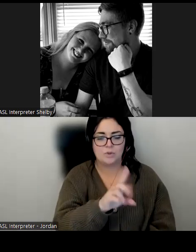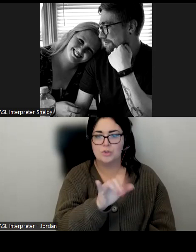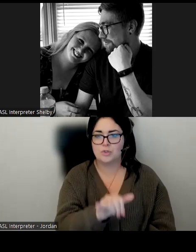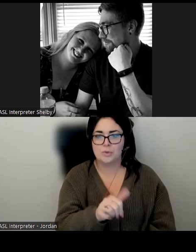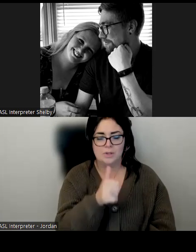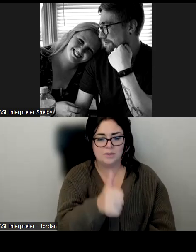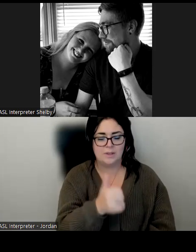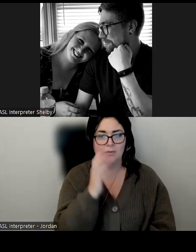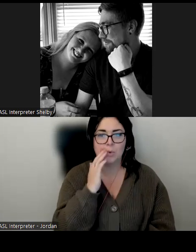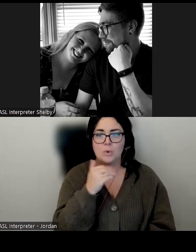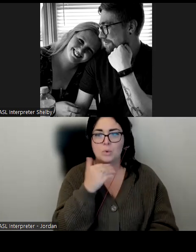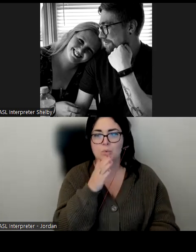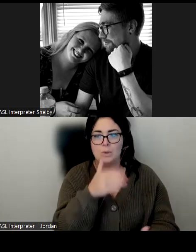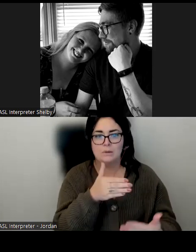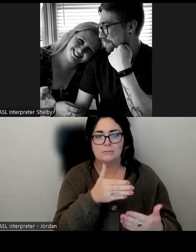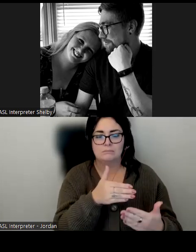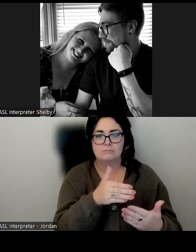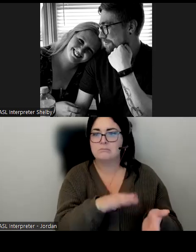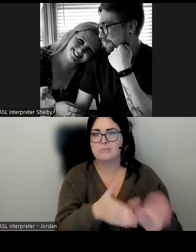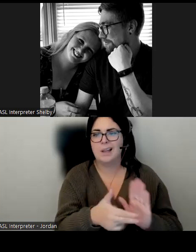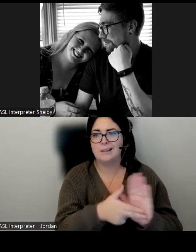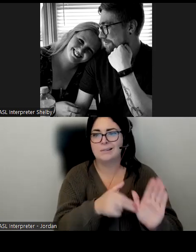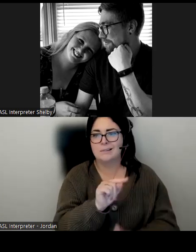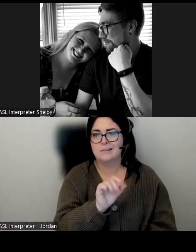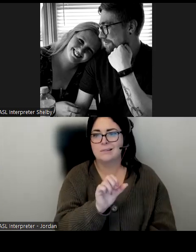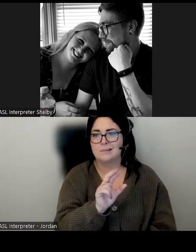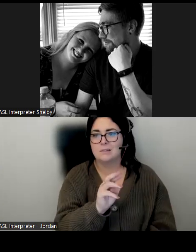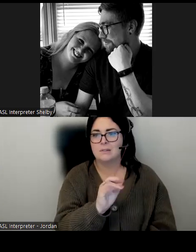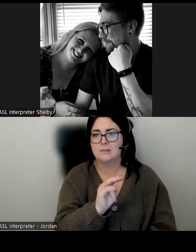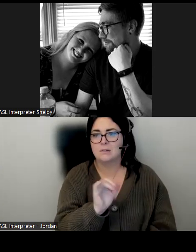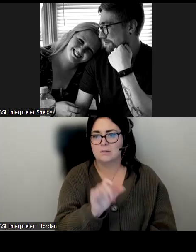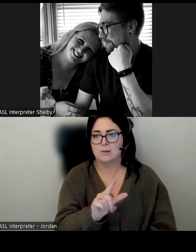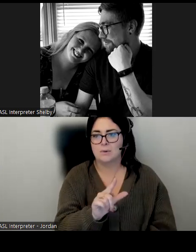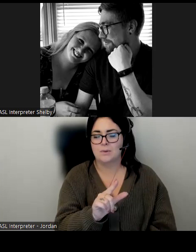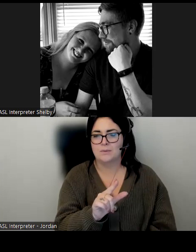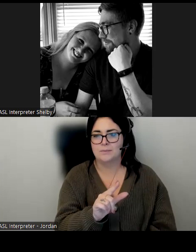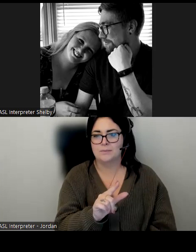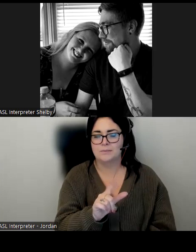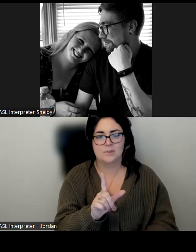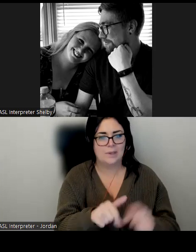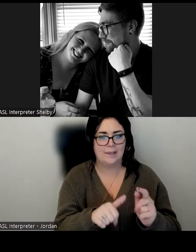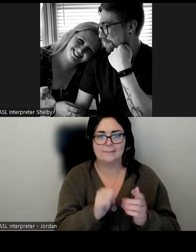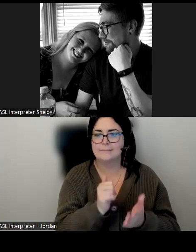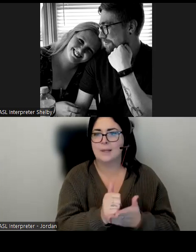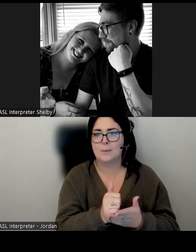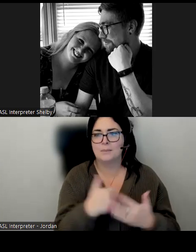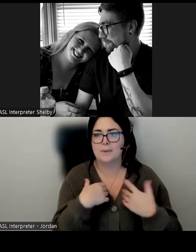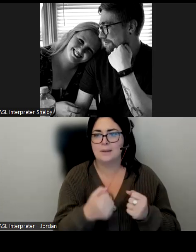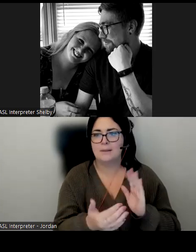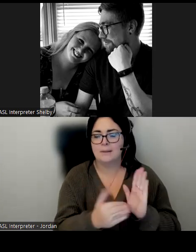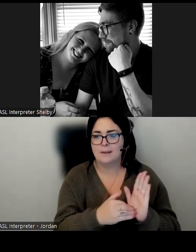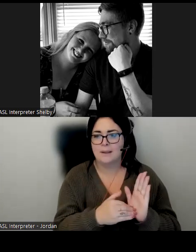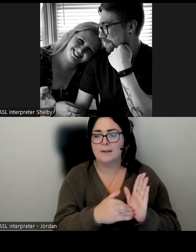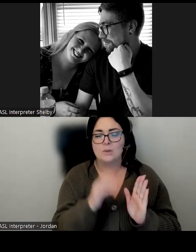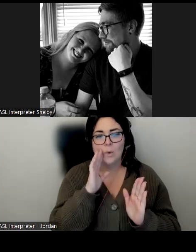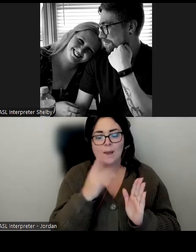is terminal. But I also spend a lot of time educating individuals about palliative care. And that's just a